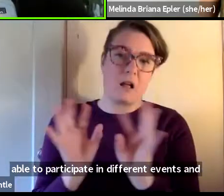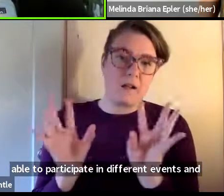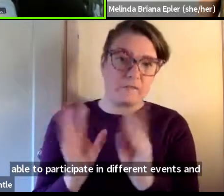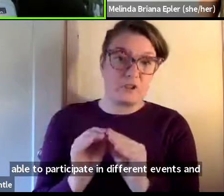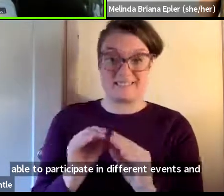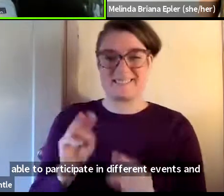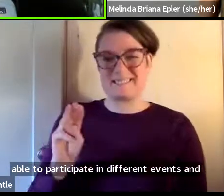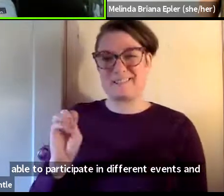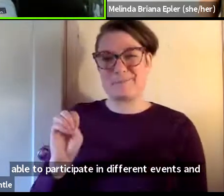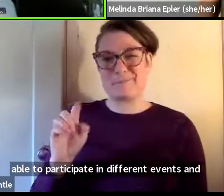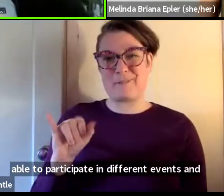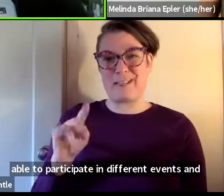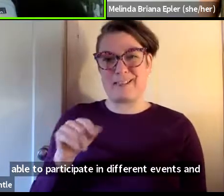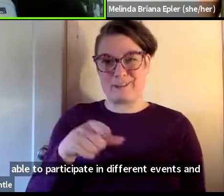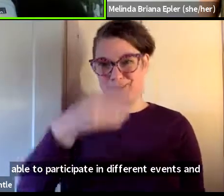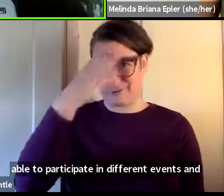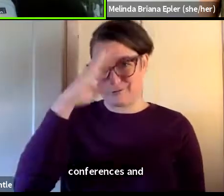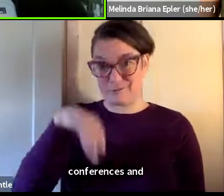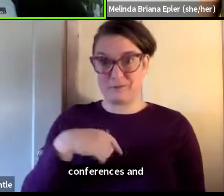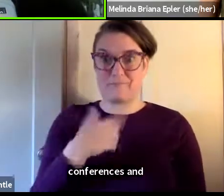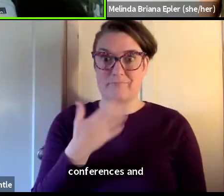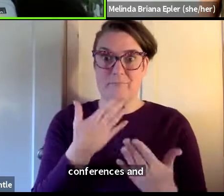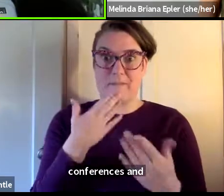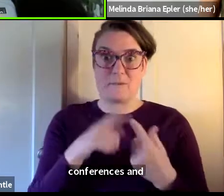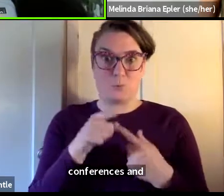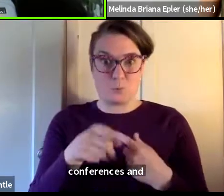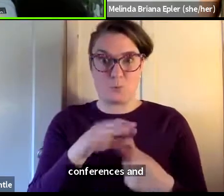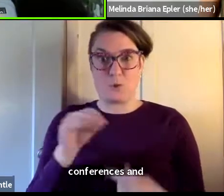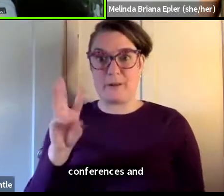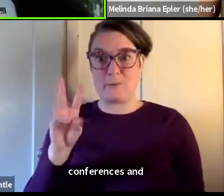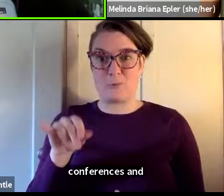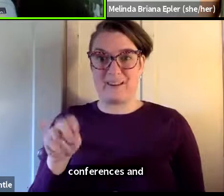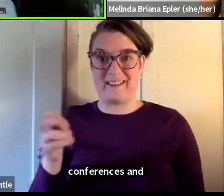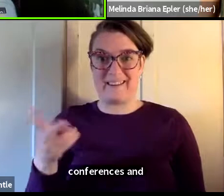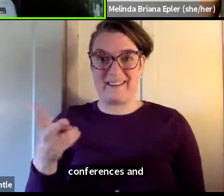Melinda, this, I'm so grateful to both you and Wayne for,